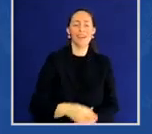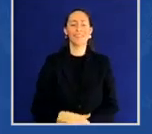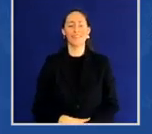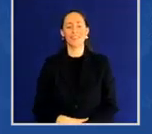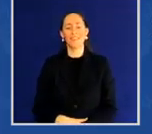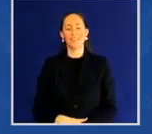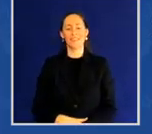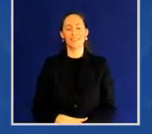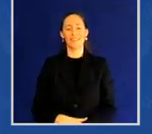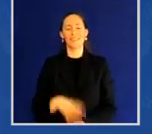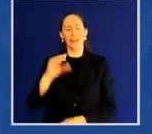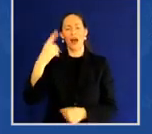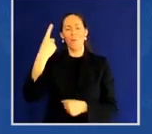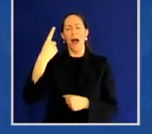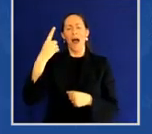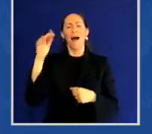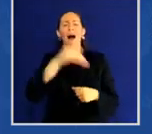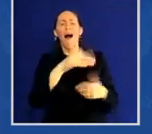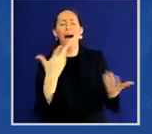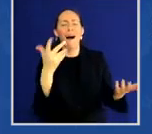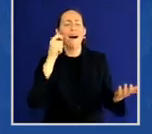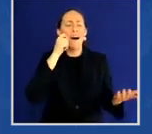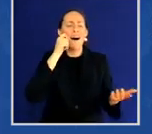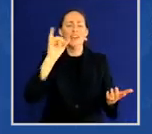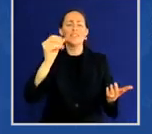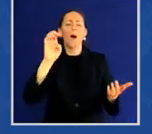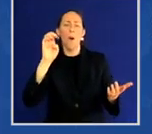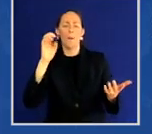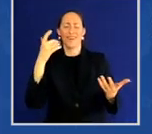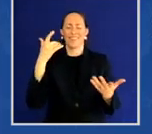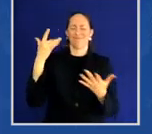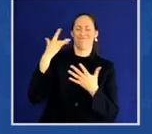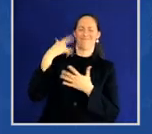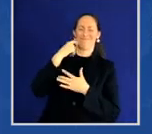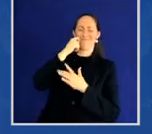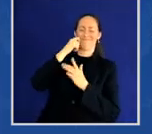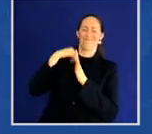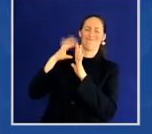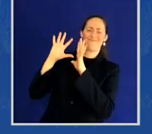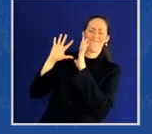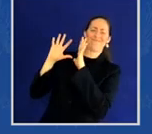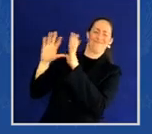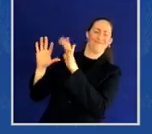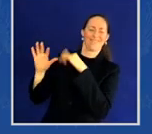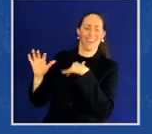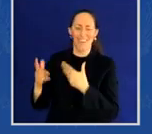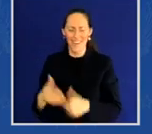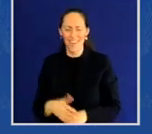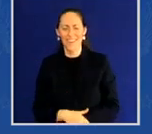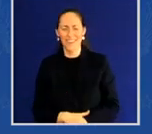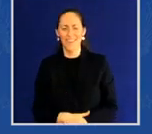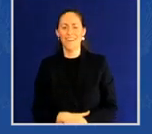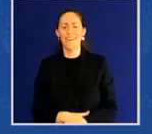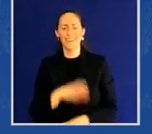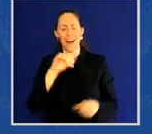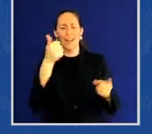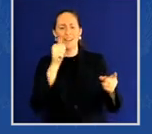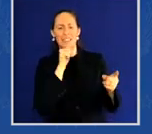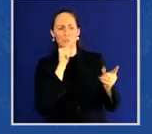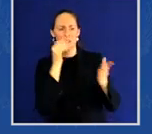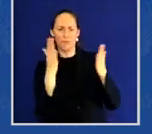shot. I'm serious. And I said, no, he's a friend. He said, "Joey, what's the big deal?